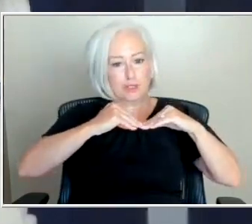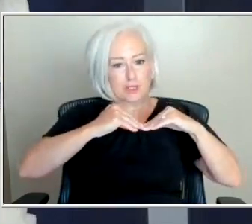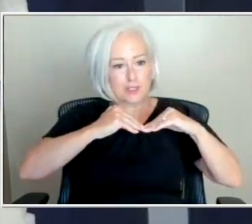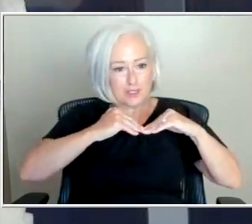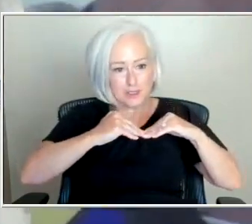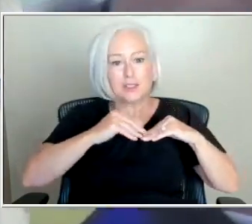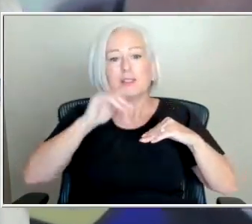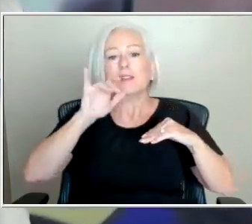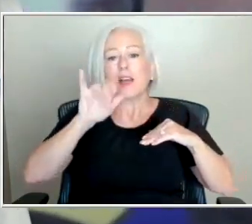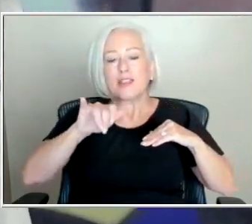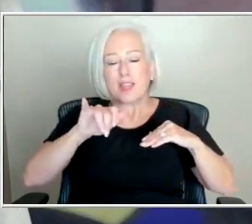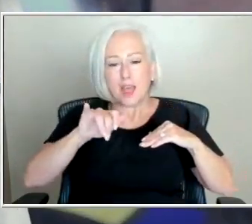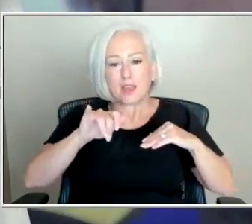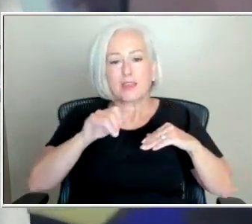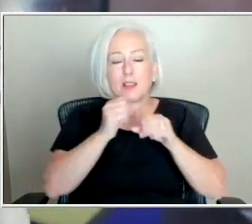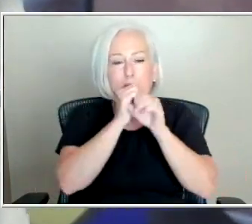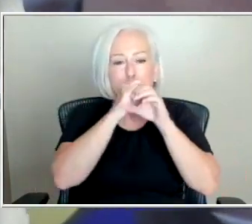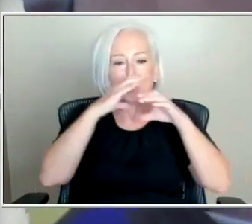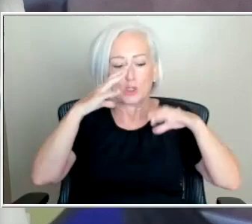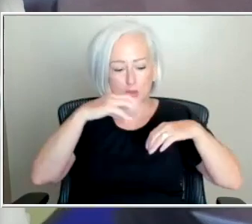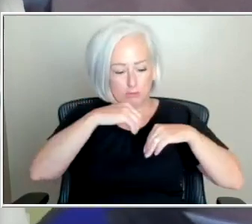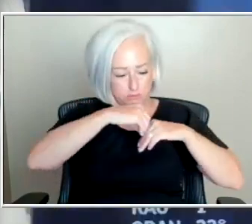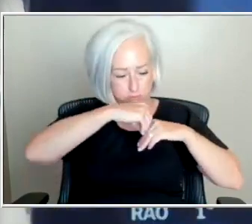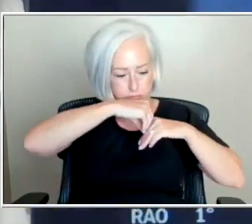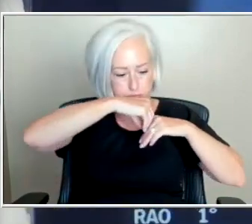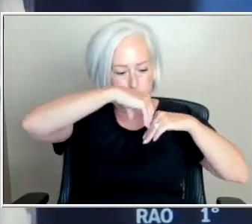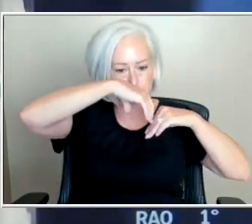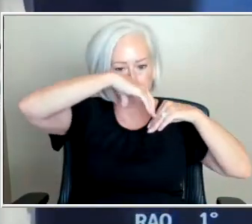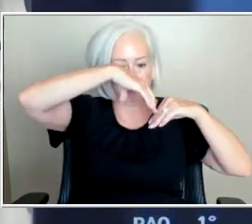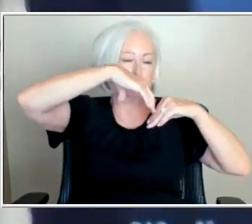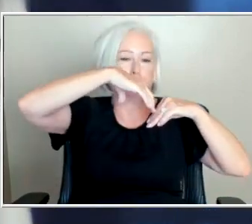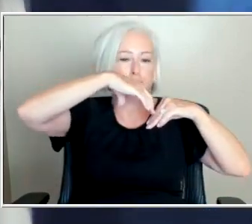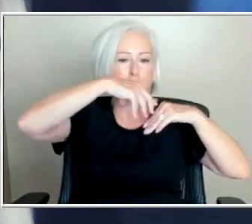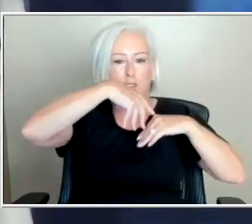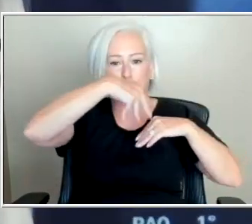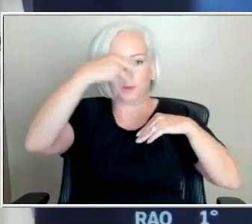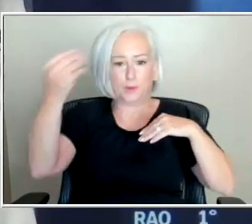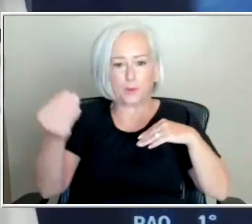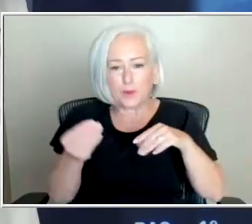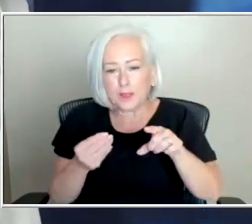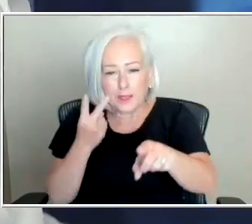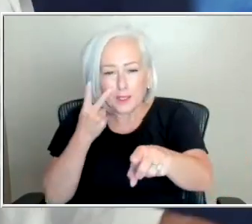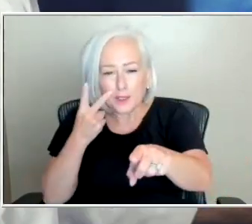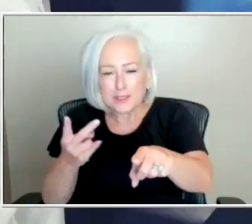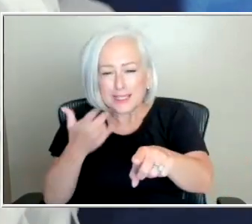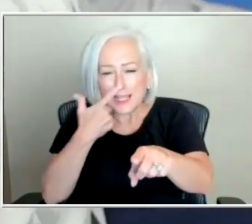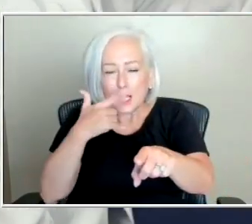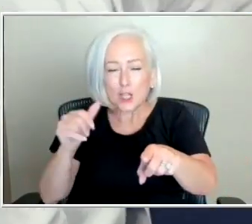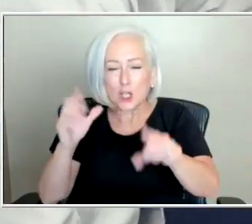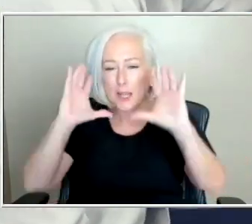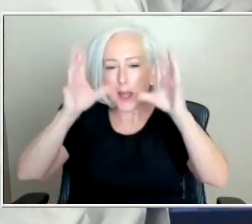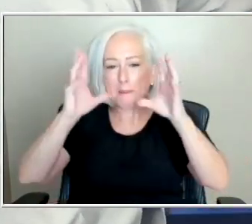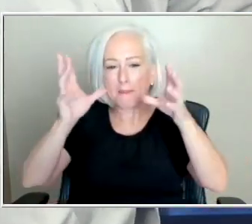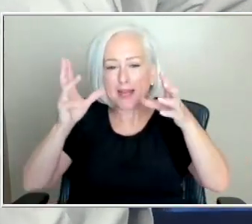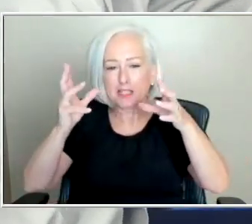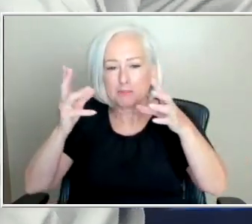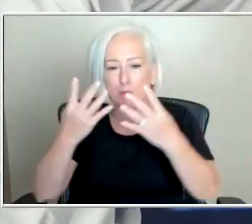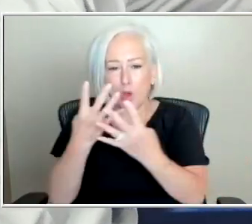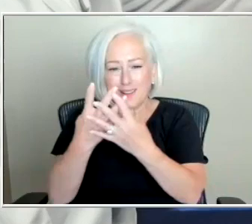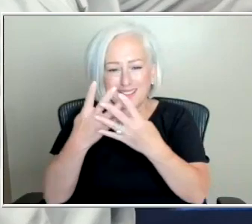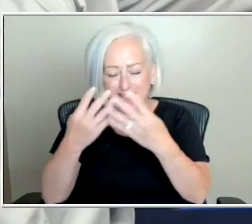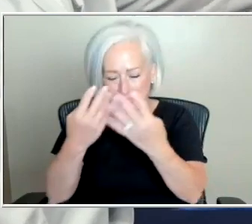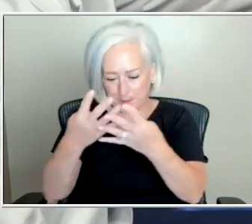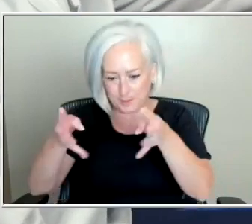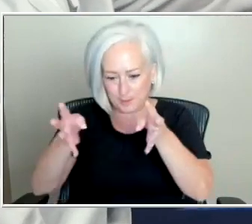And where does that, I call it the basketball net, where does that go? Does that come out the this right here? The catheter here? Yeah, or this